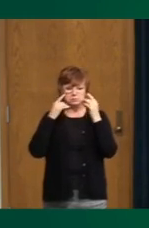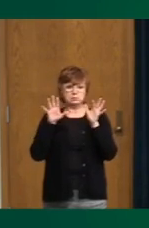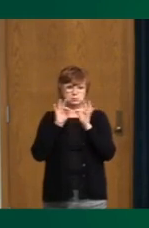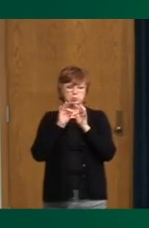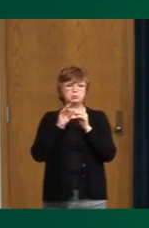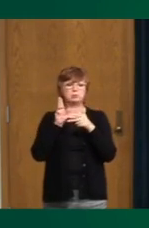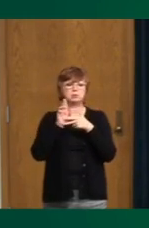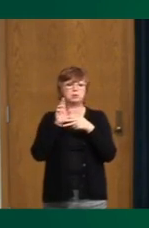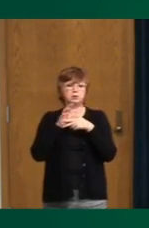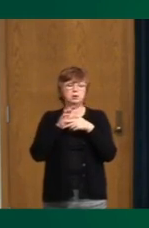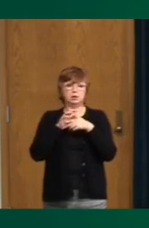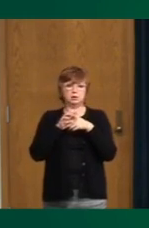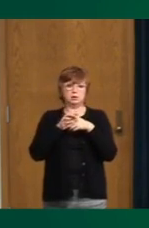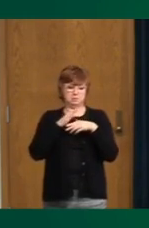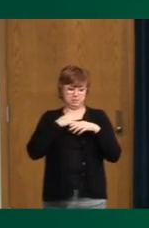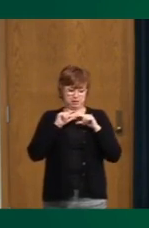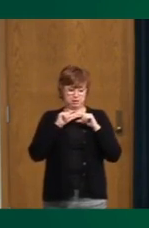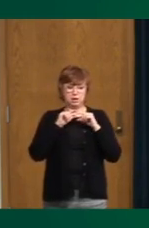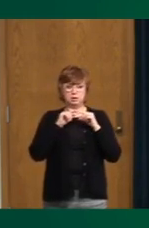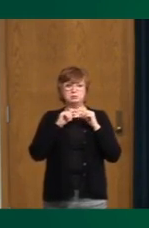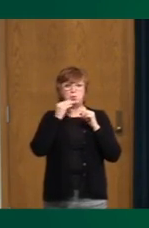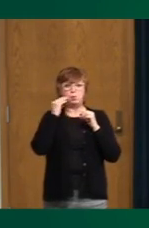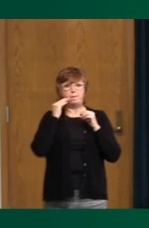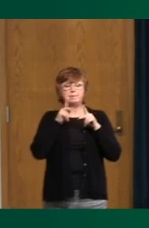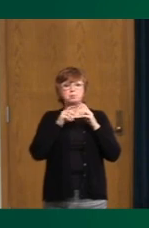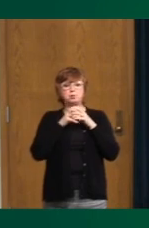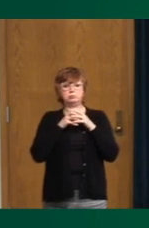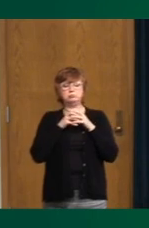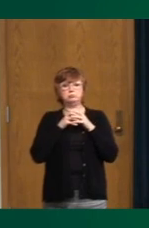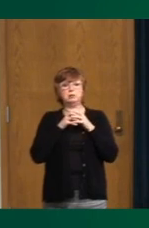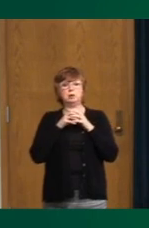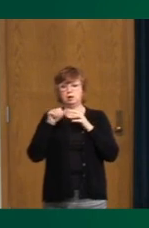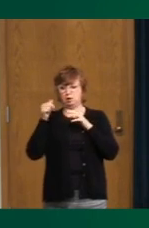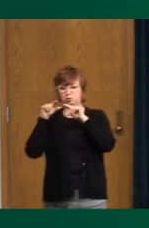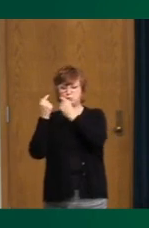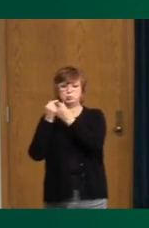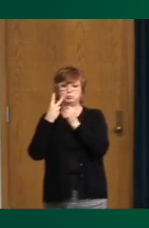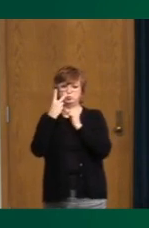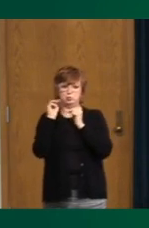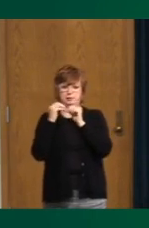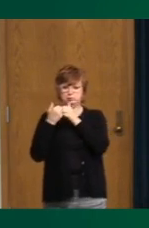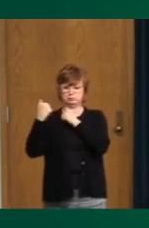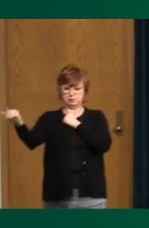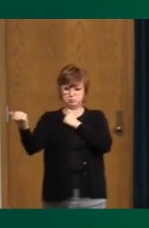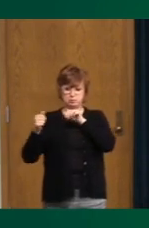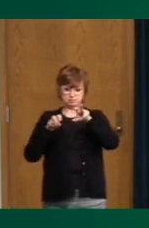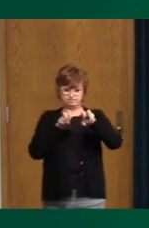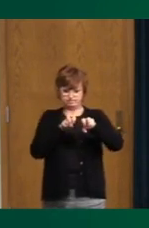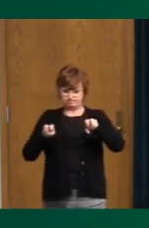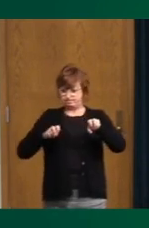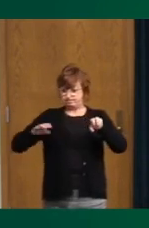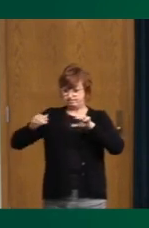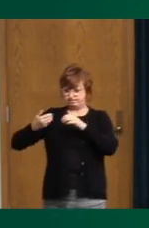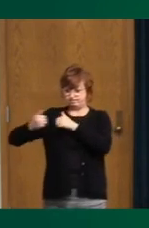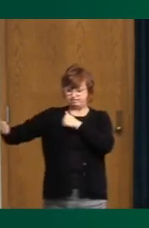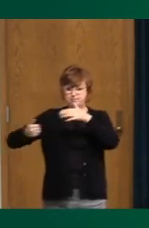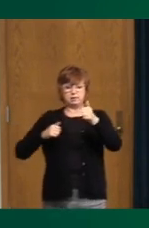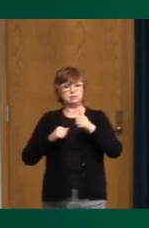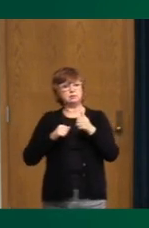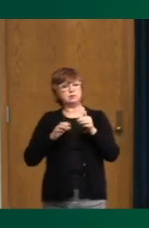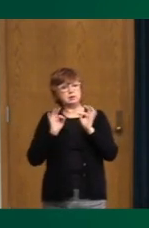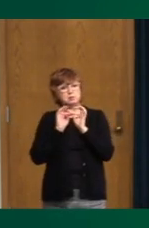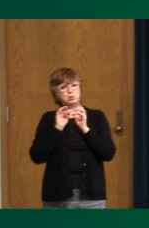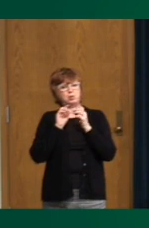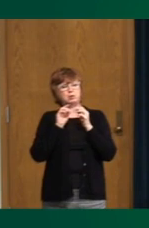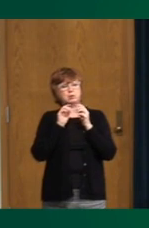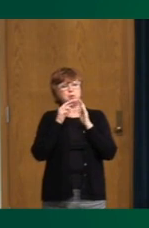possible, because I think all those things are going to make an impact. Small impacts in all of these sectors ultimately can bring our cases down.